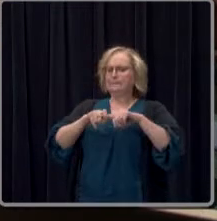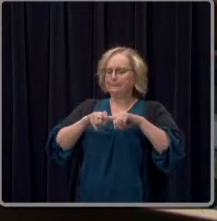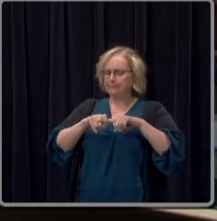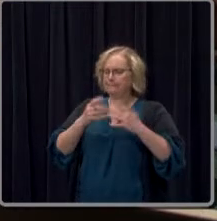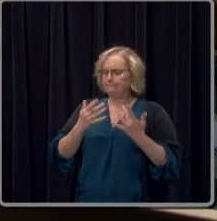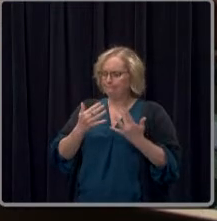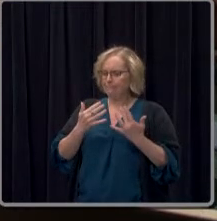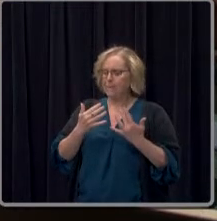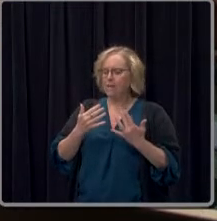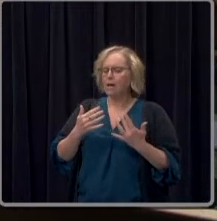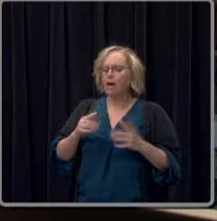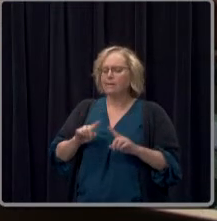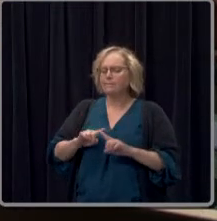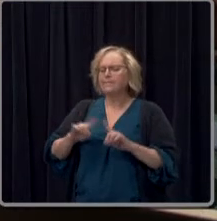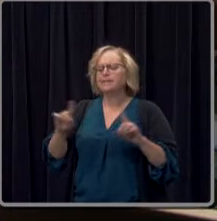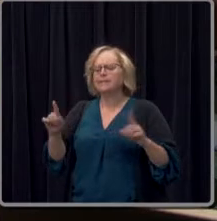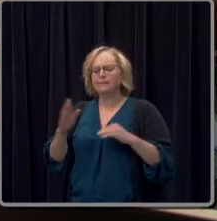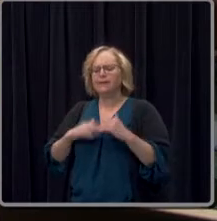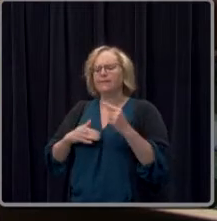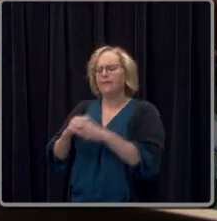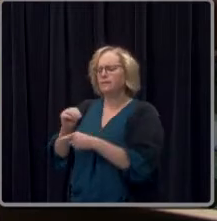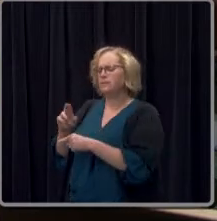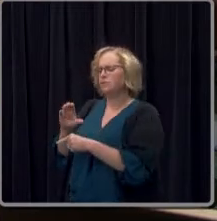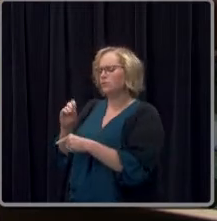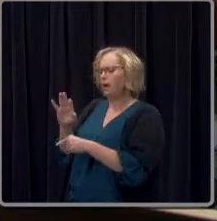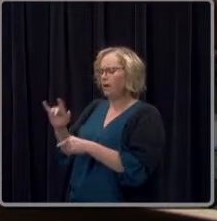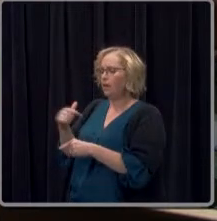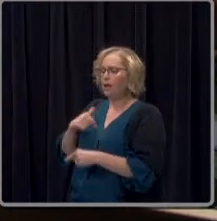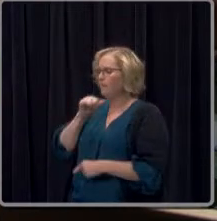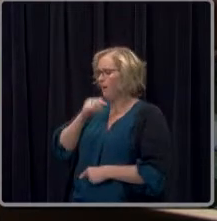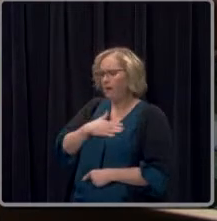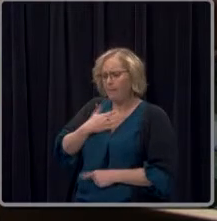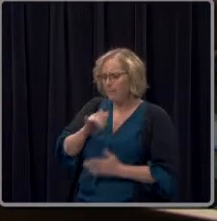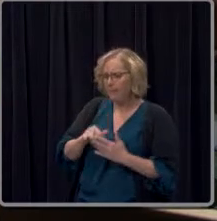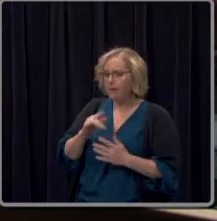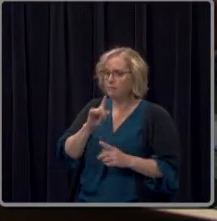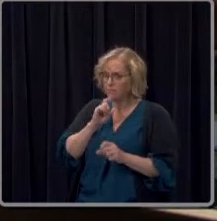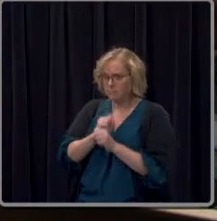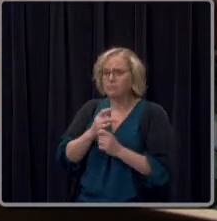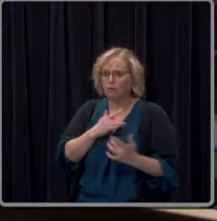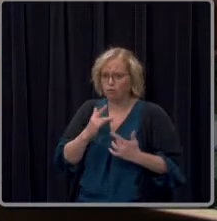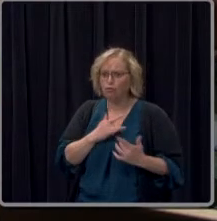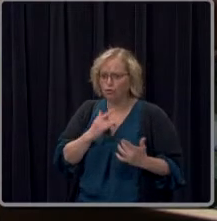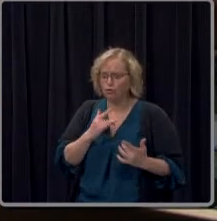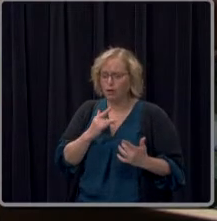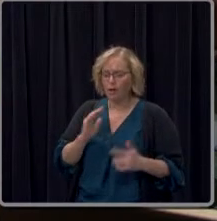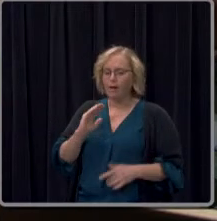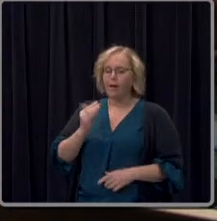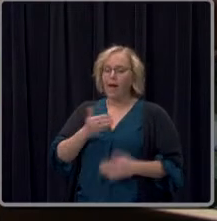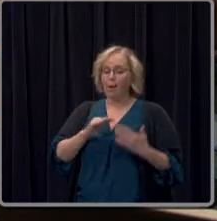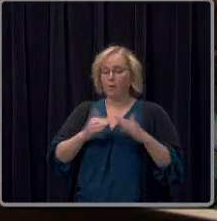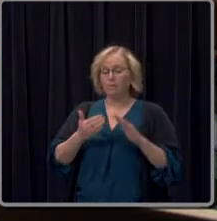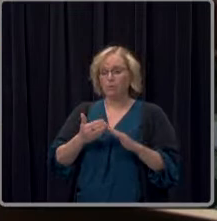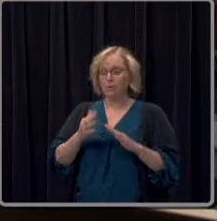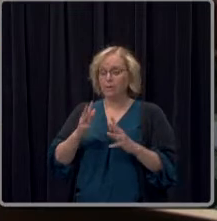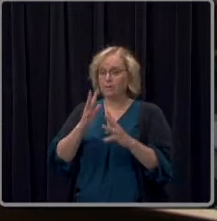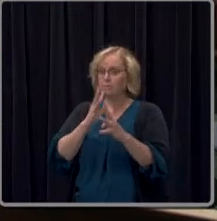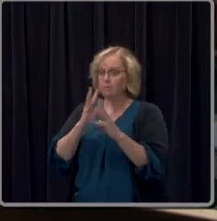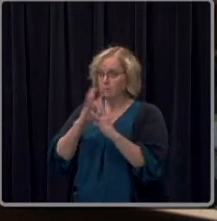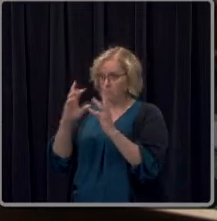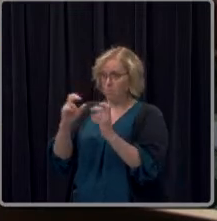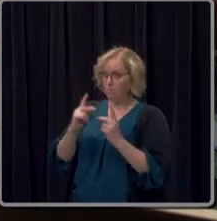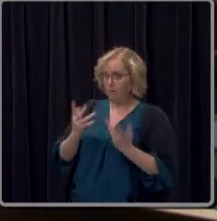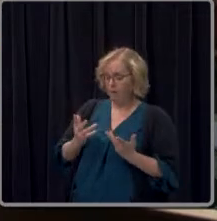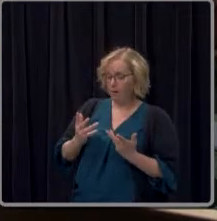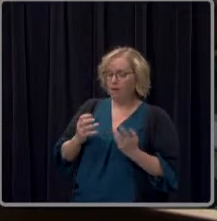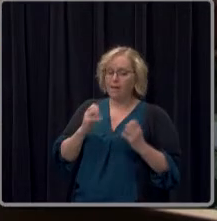differ from Mr. Conlon that I'm not glad about it. I'm very concerned. And, our community spoke back to us, educators